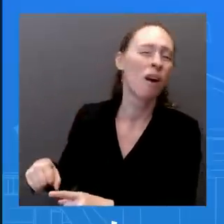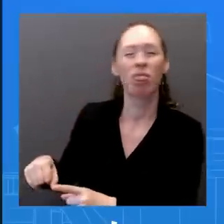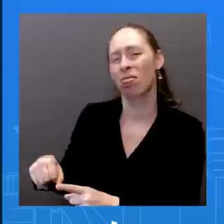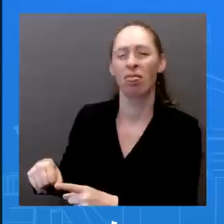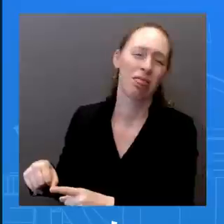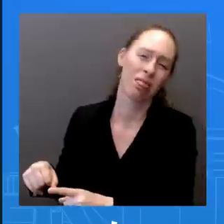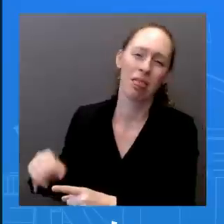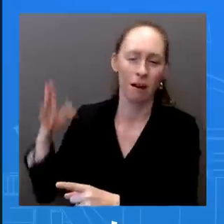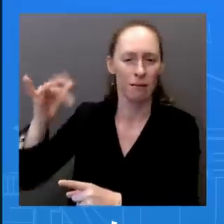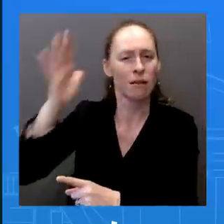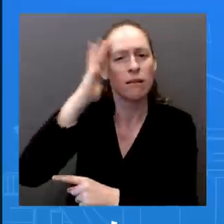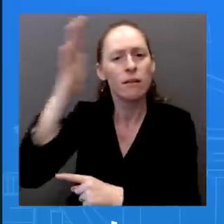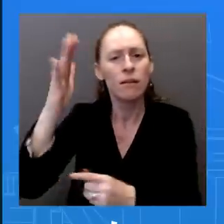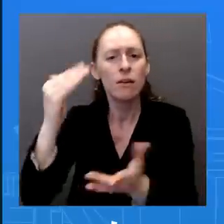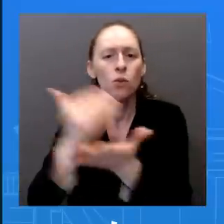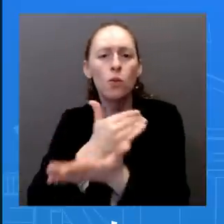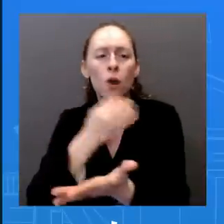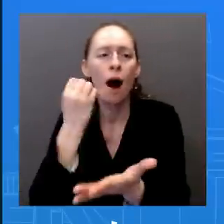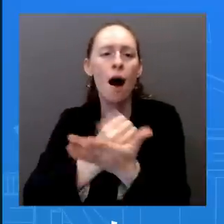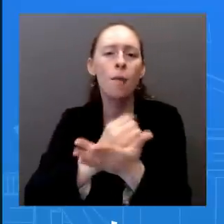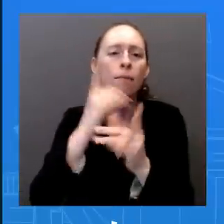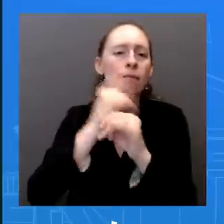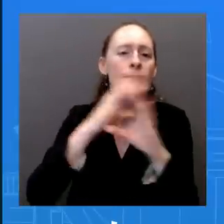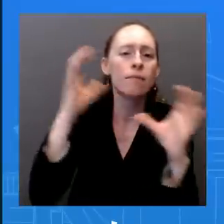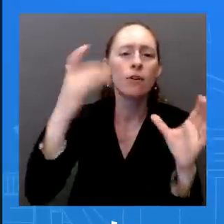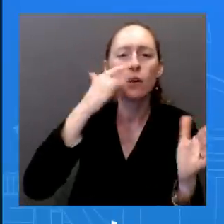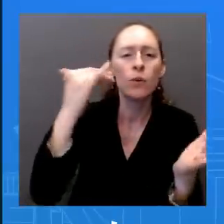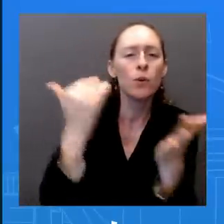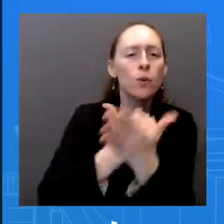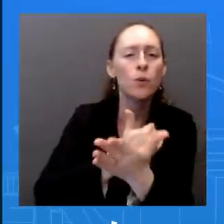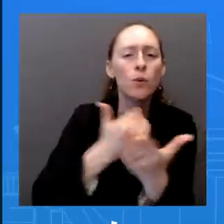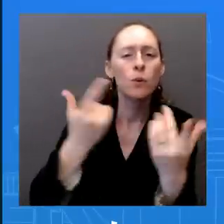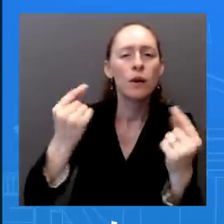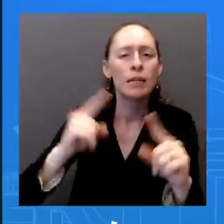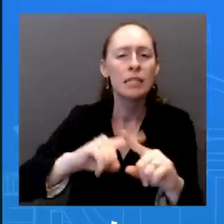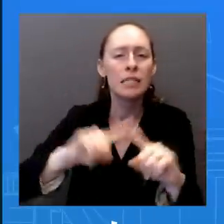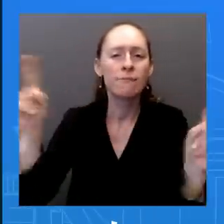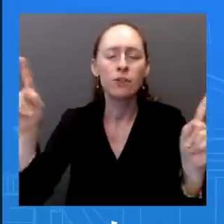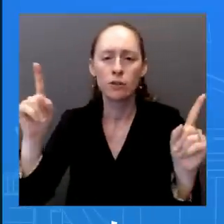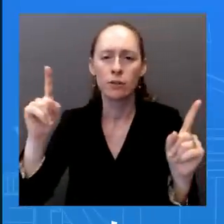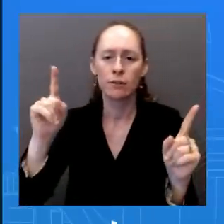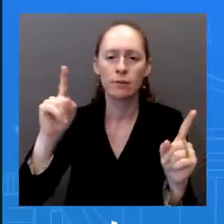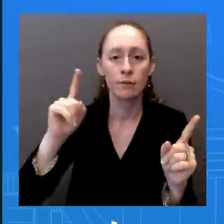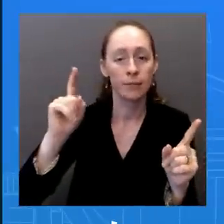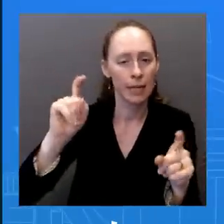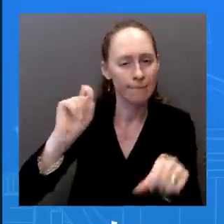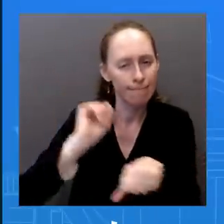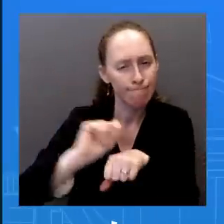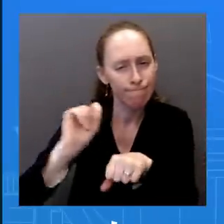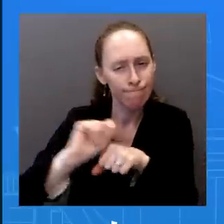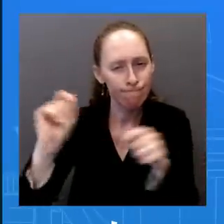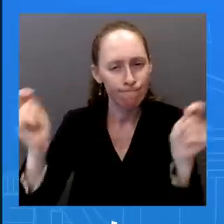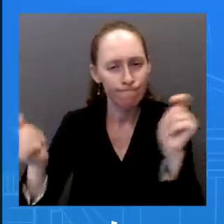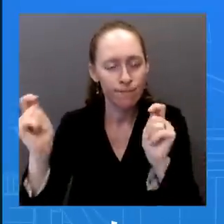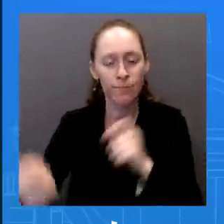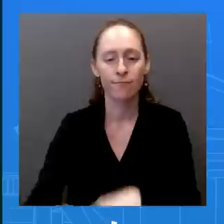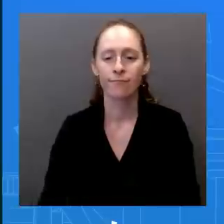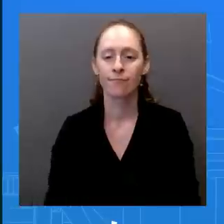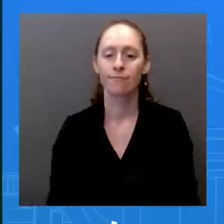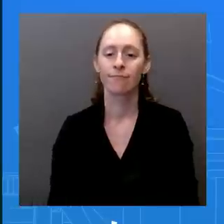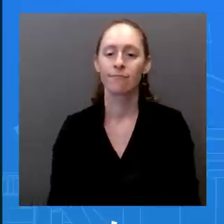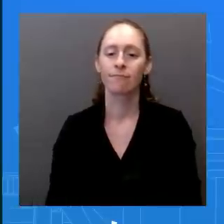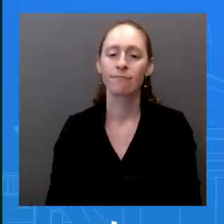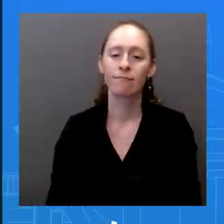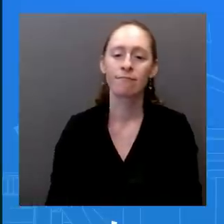years. So that's going to require its own work as well. With respect to the bilat tomorrow, I do think that they will talk about the economic relationship between the U.S. and the